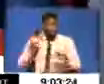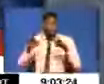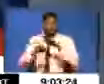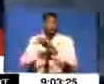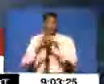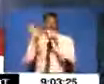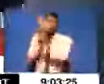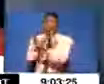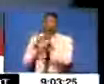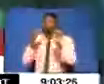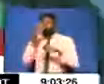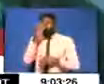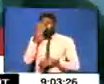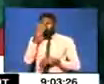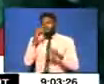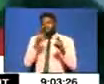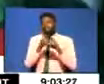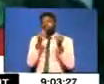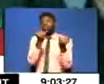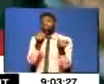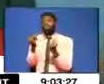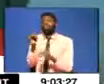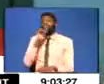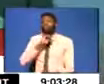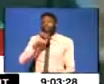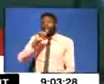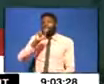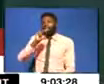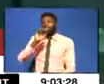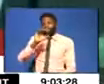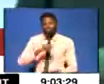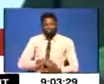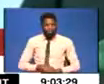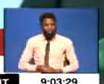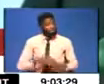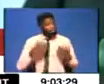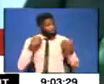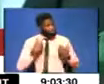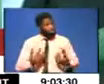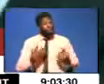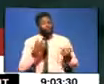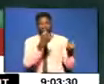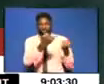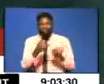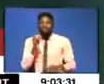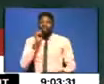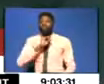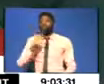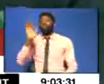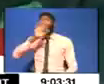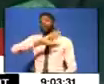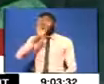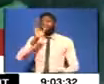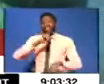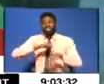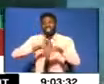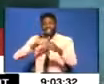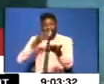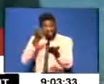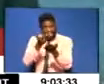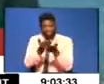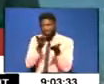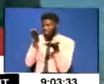to the ANC Delegates Convention. Mimi nilialikwa kwa kongomano la Wiper. Na vile tulifika huko, tulipata